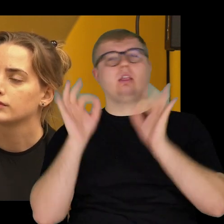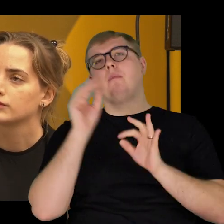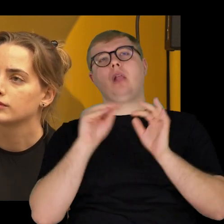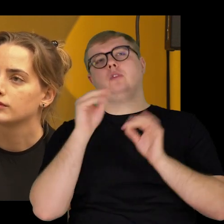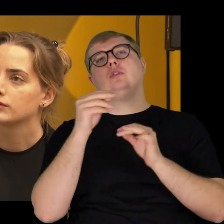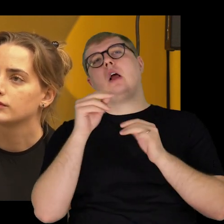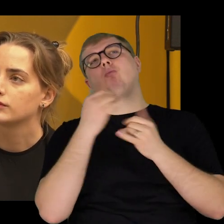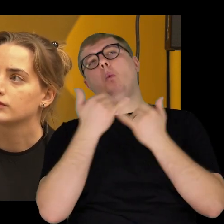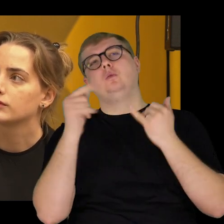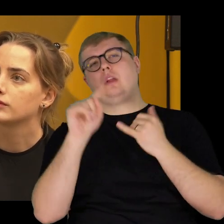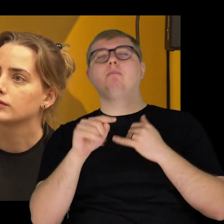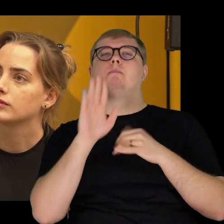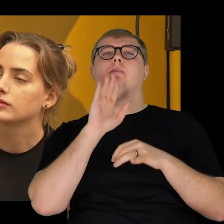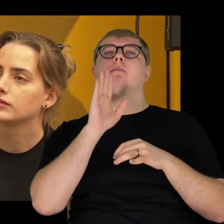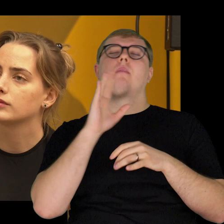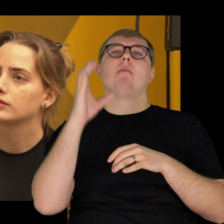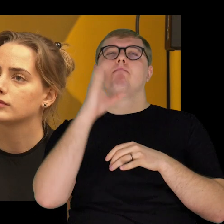or botaniverse or whatever,